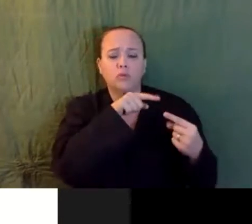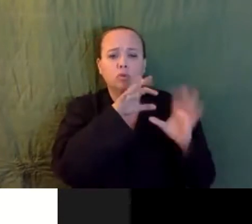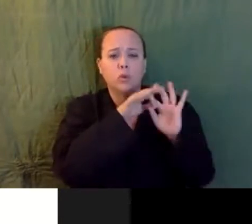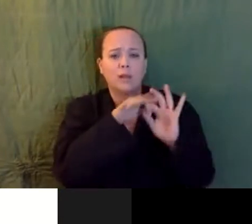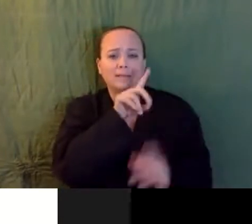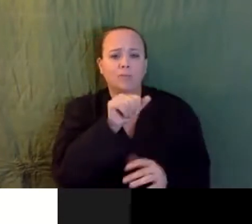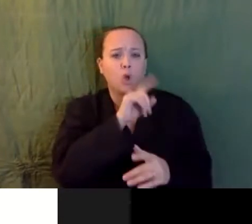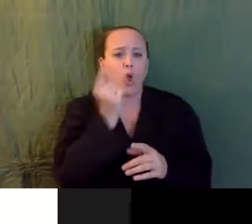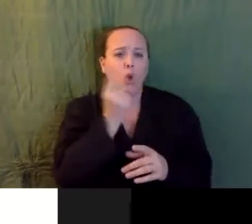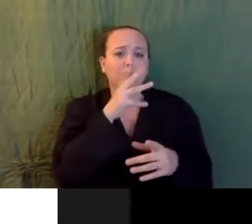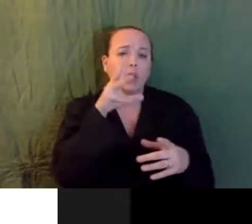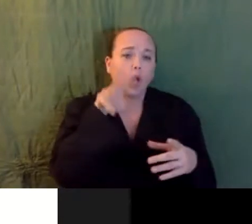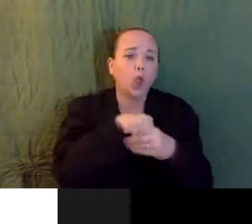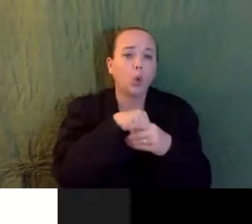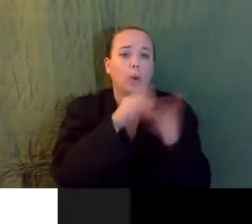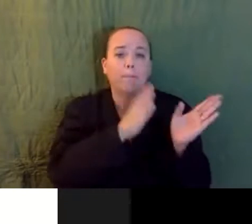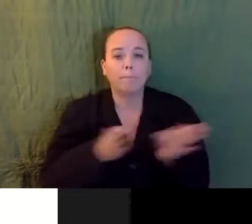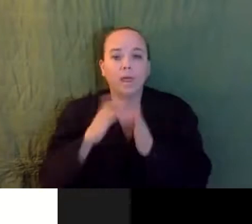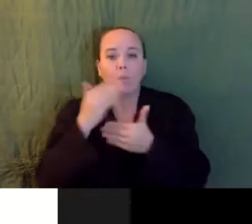process?